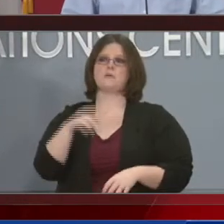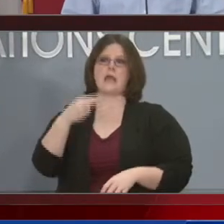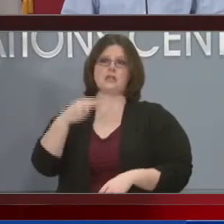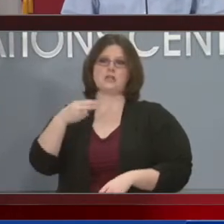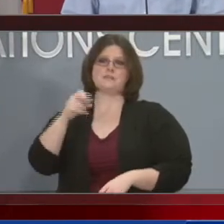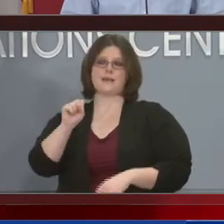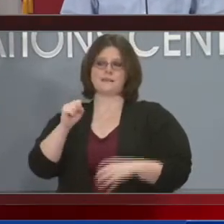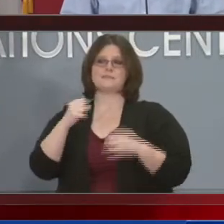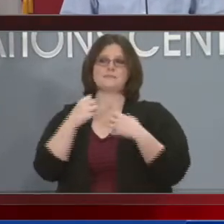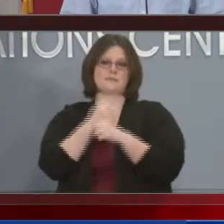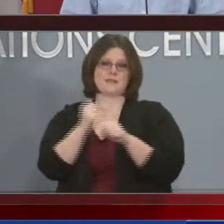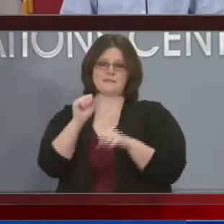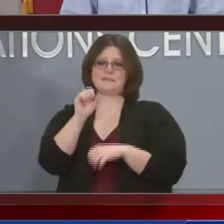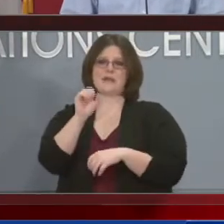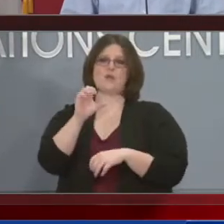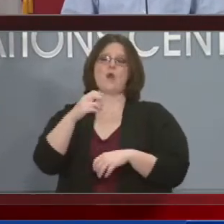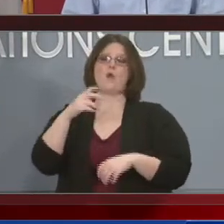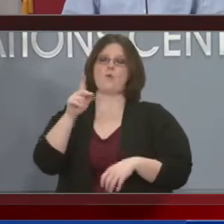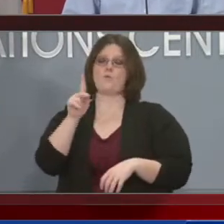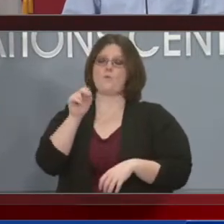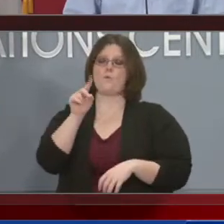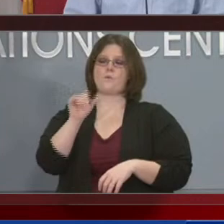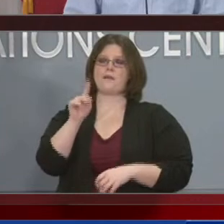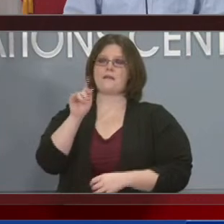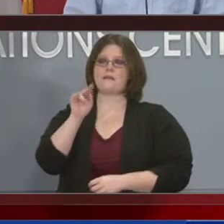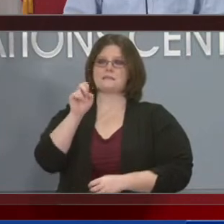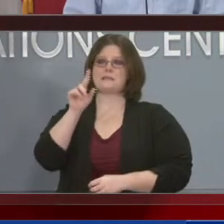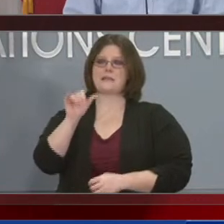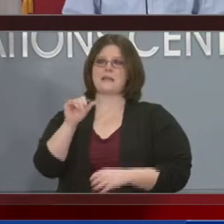Emergency Management Chief of Staff, Don Campbell. Don?